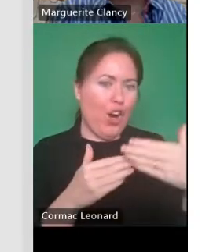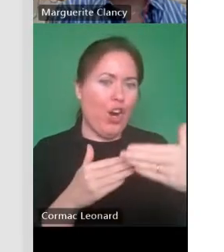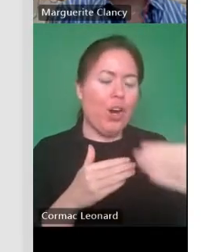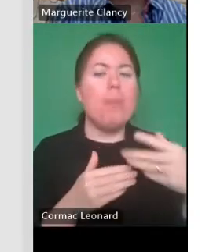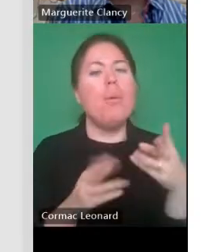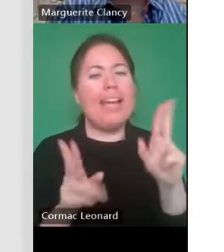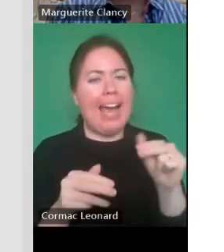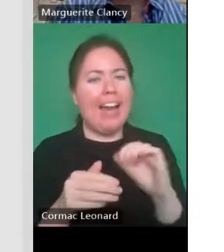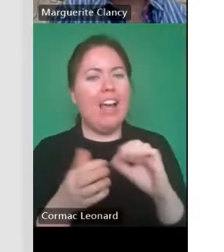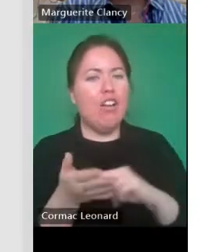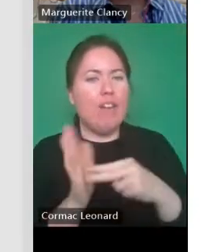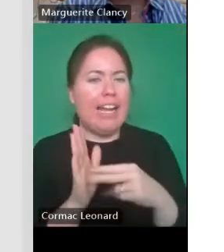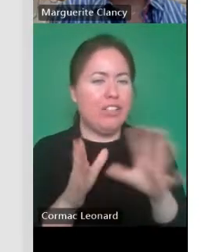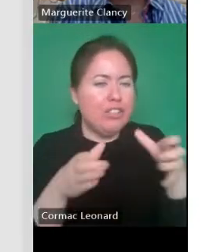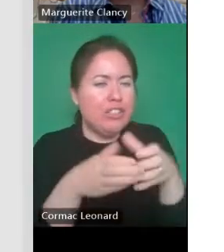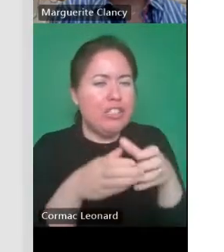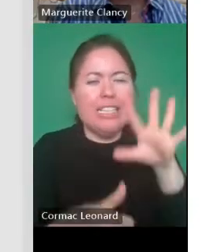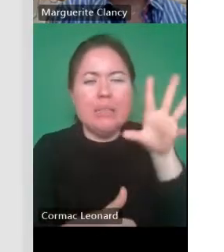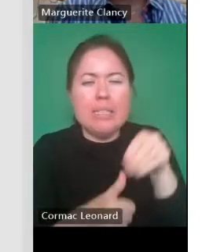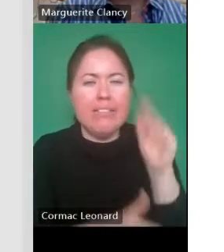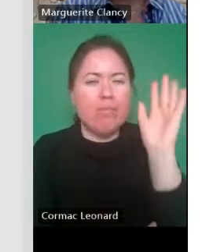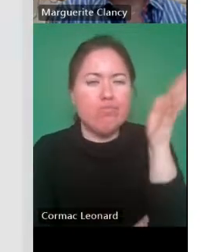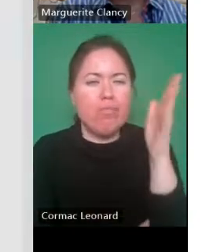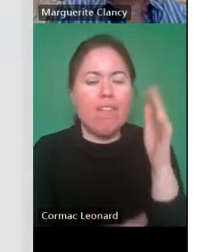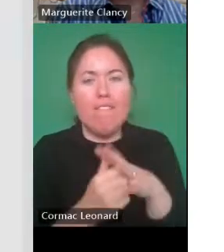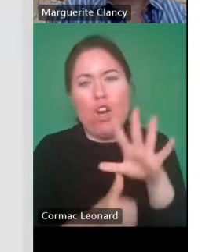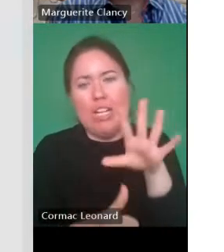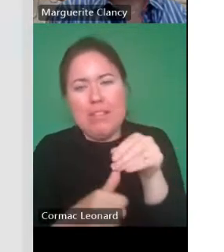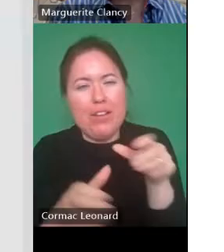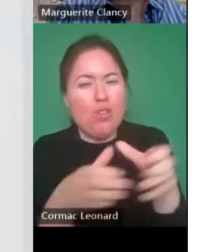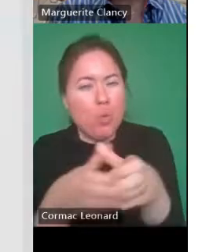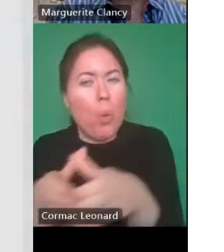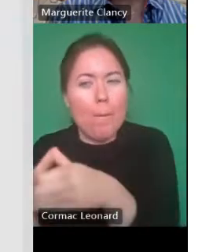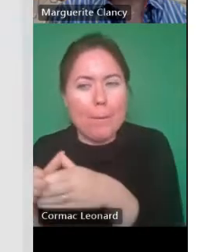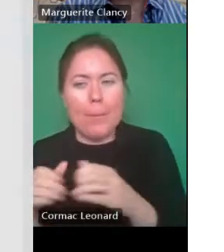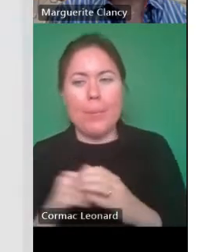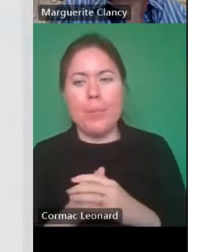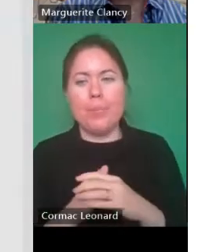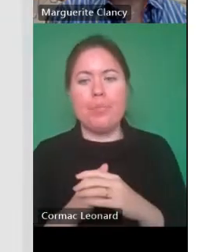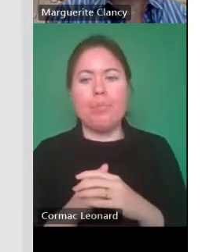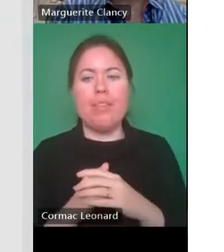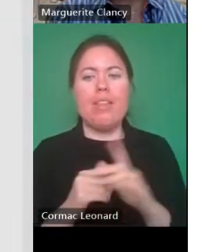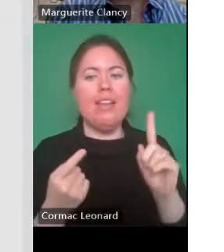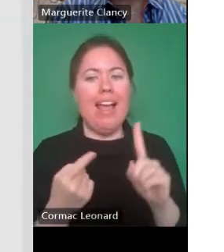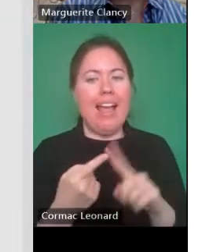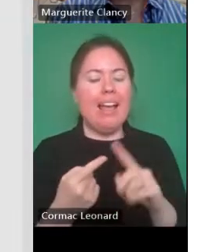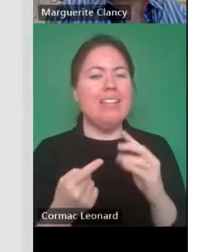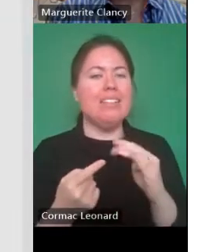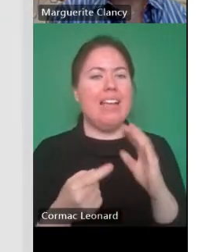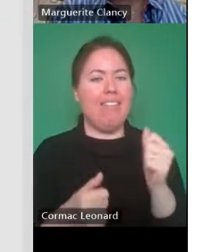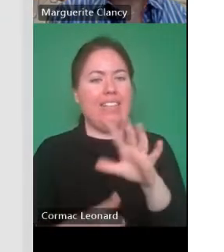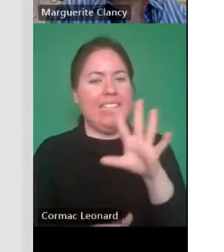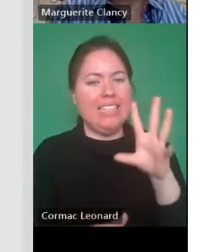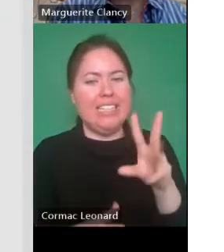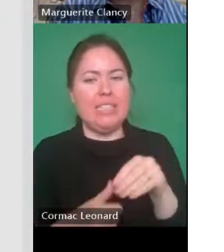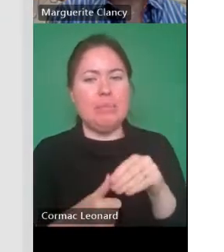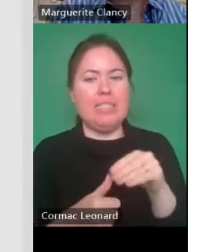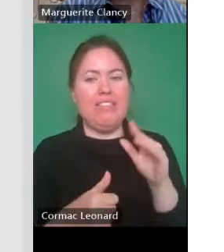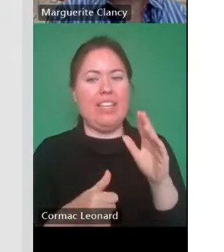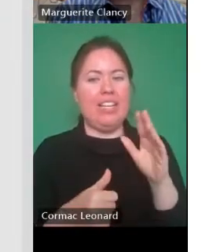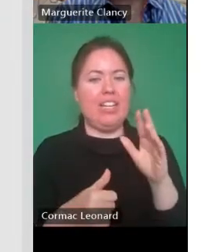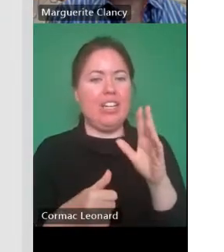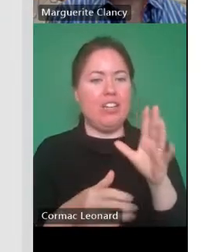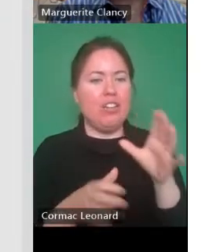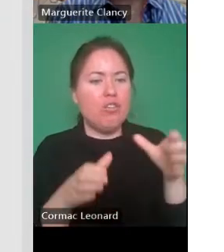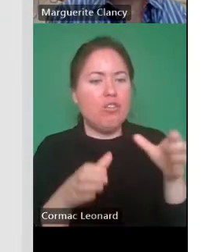specific webinars for specific groups and specific, we'll target that. As I said, there might be